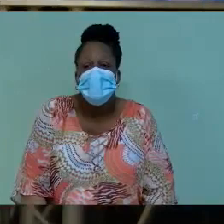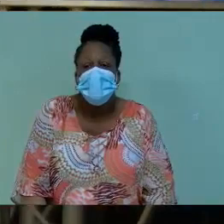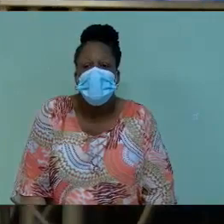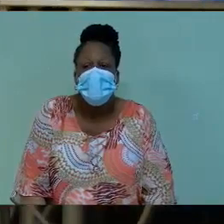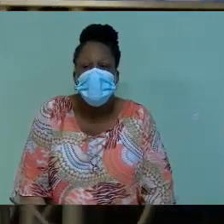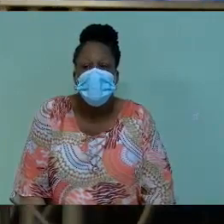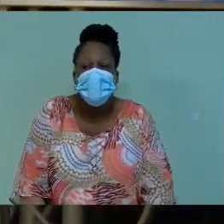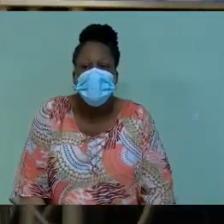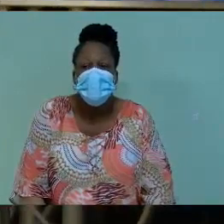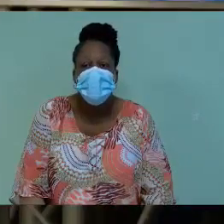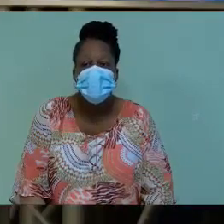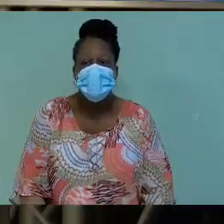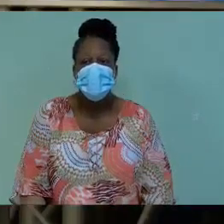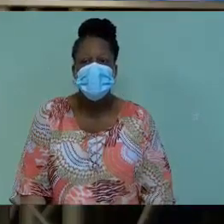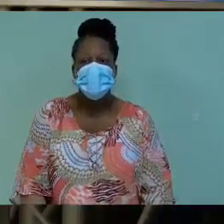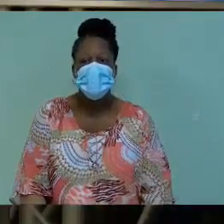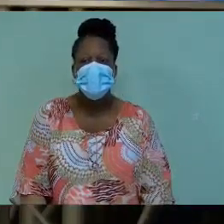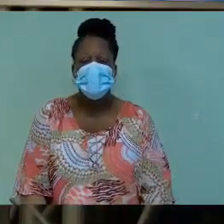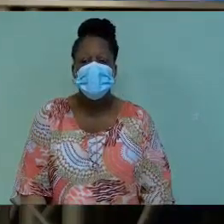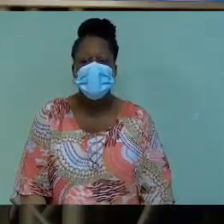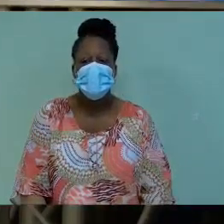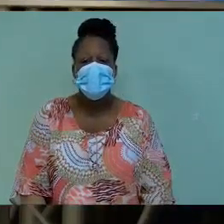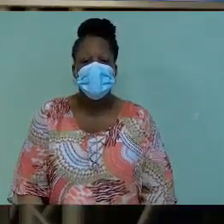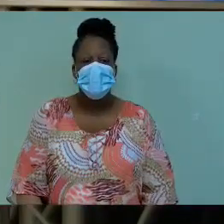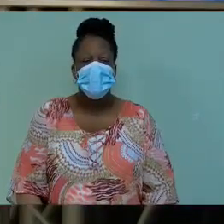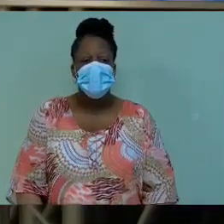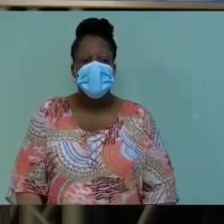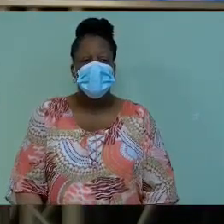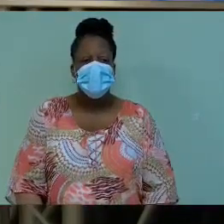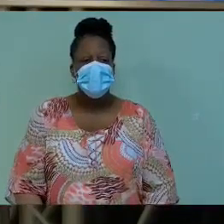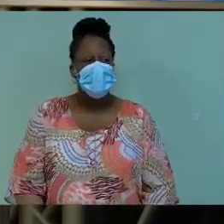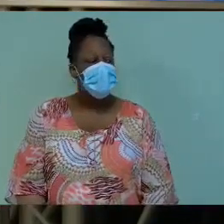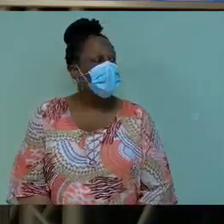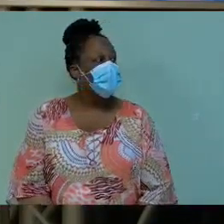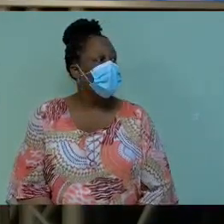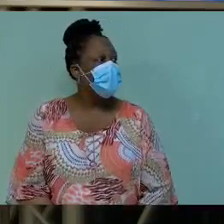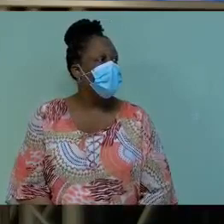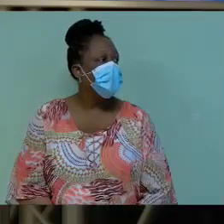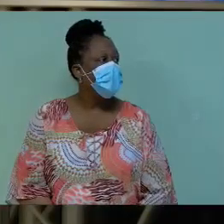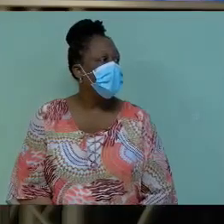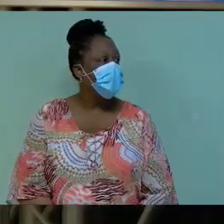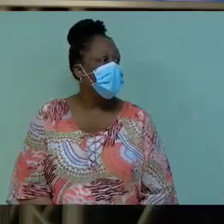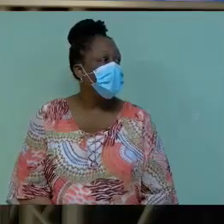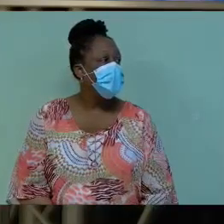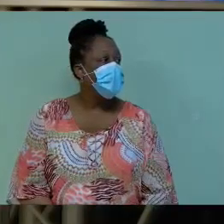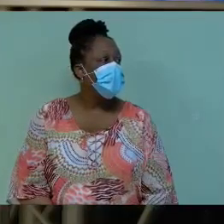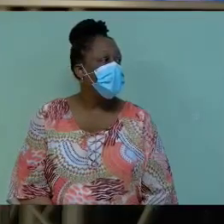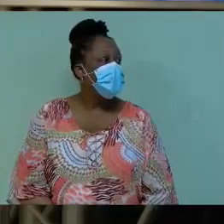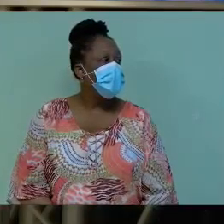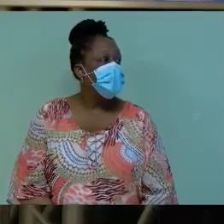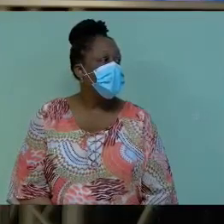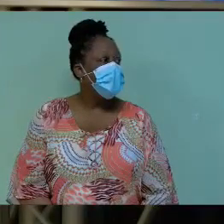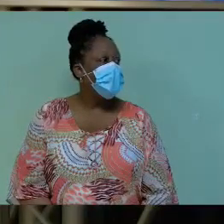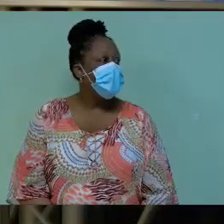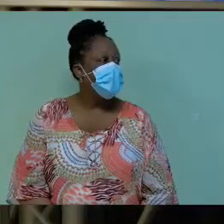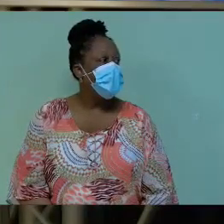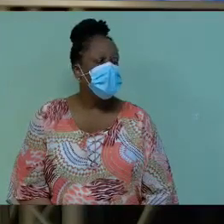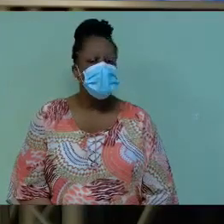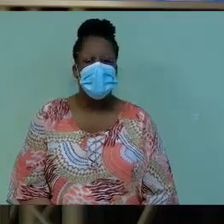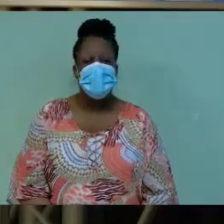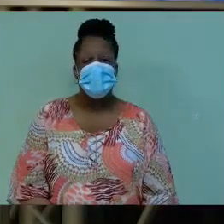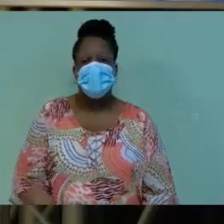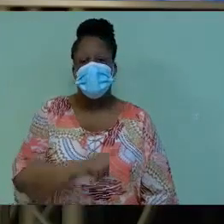Thank you, Dr. Wilkinson. This question is from an SKN news line. There has been